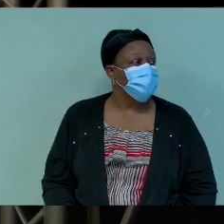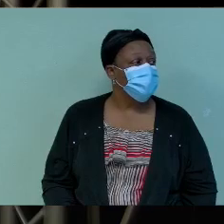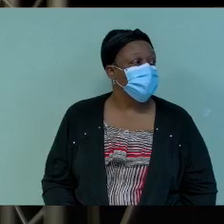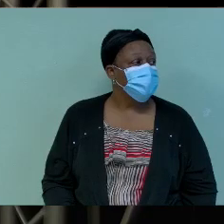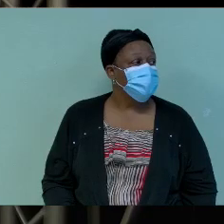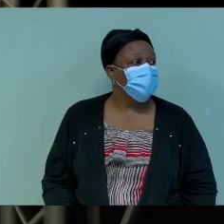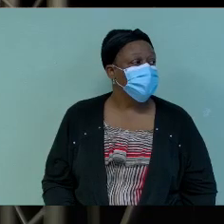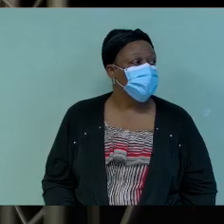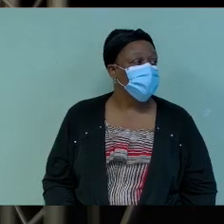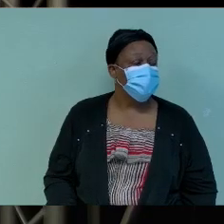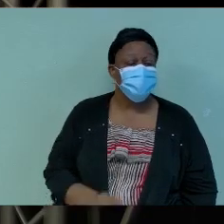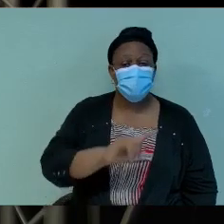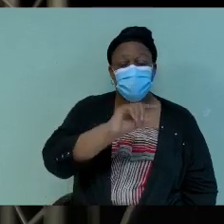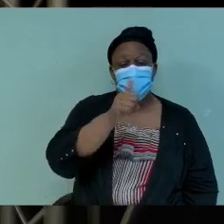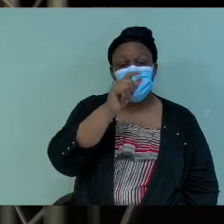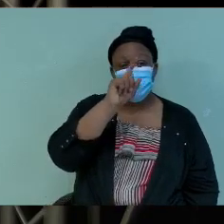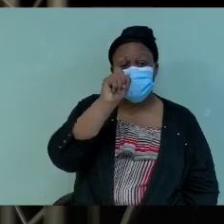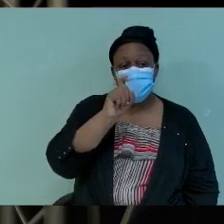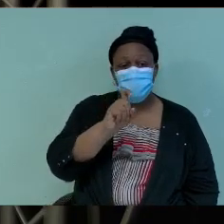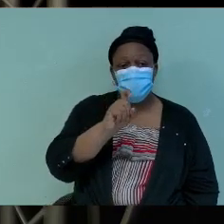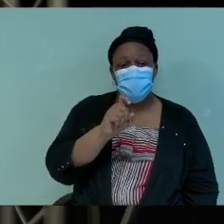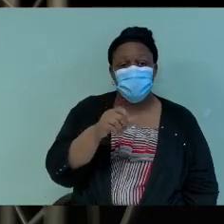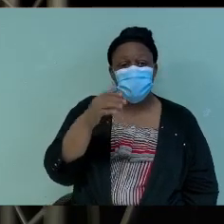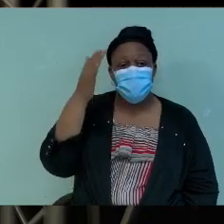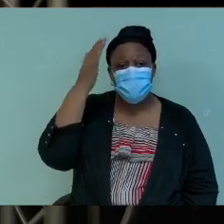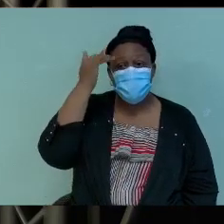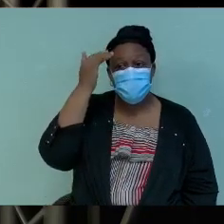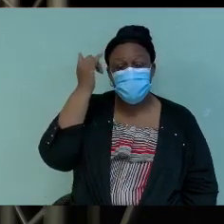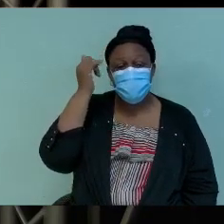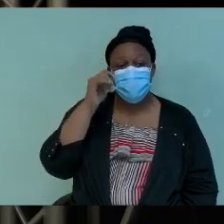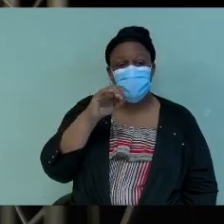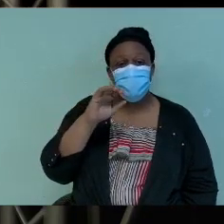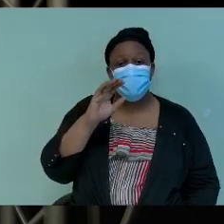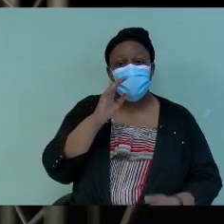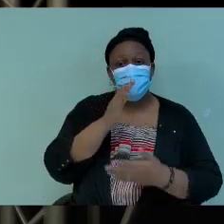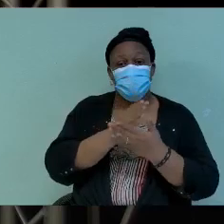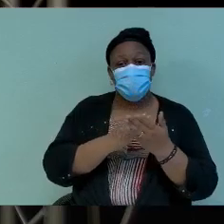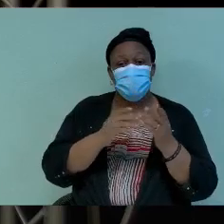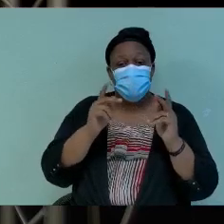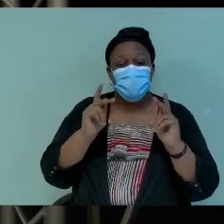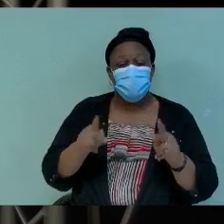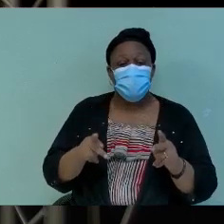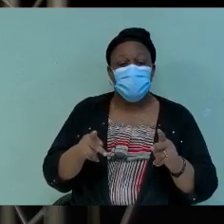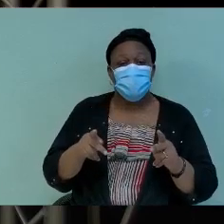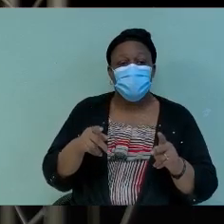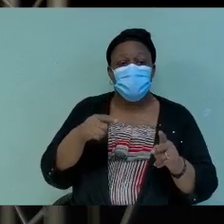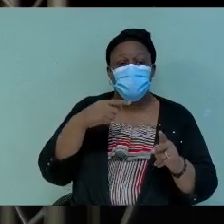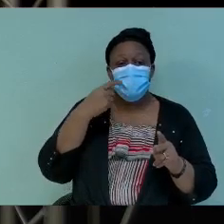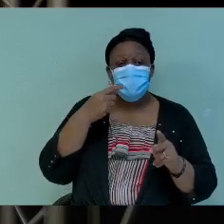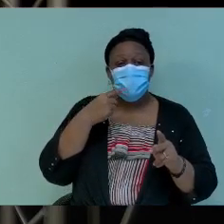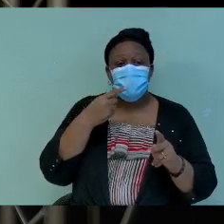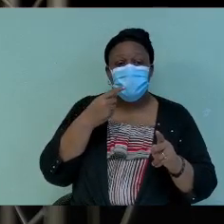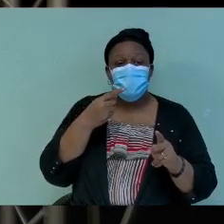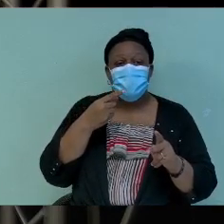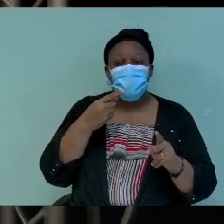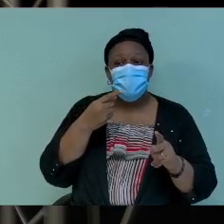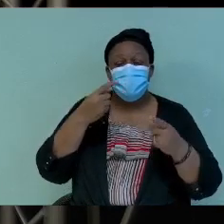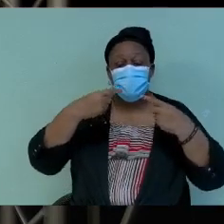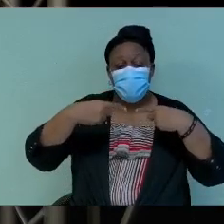90.3. Why are companies telling their staff to go on vacation instead of asking